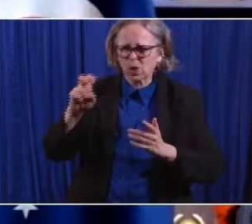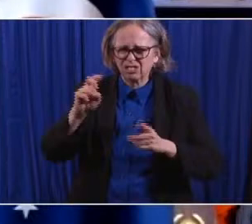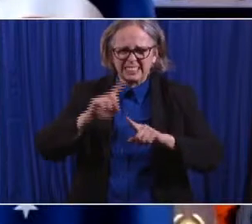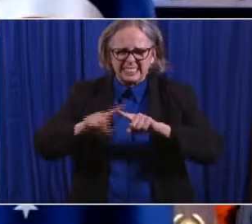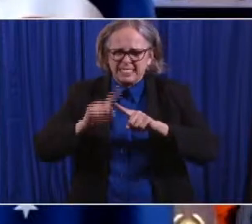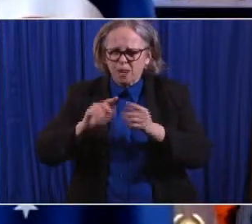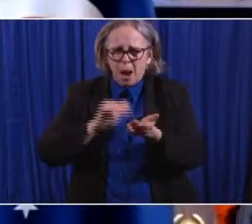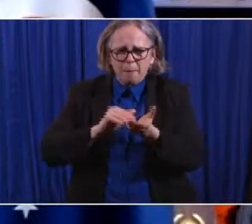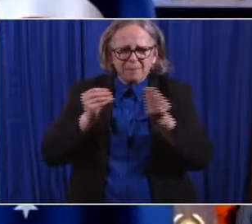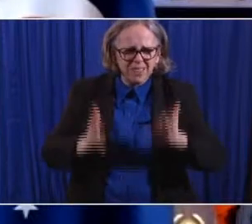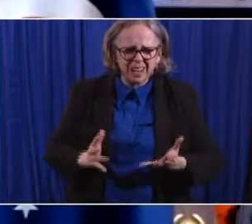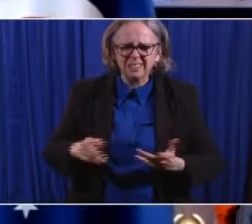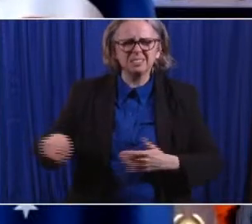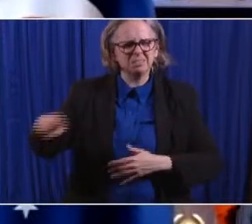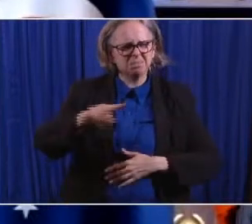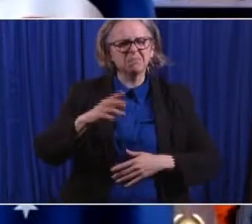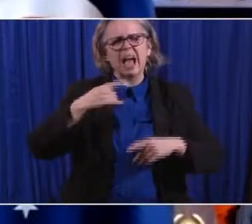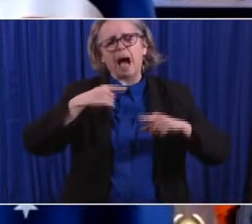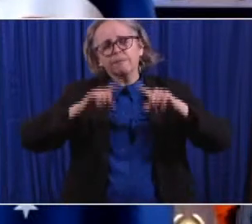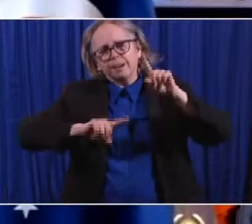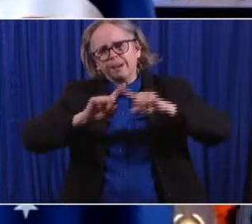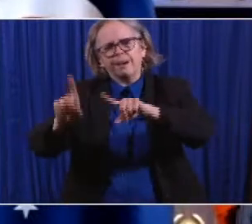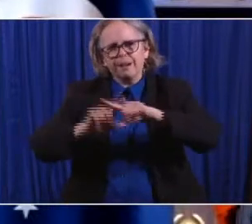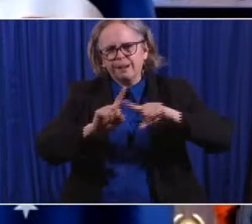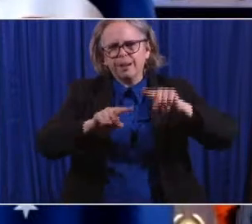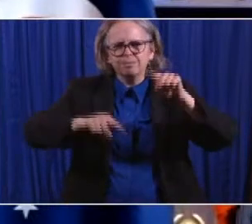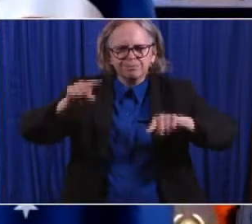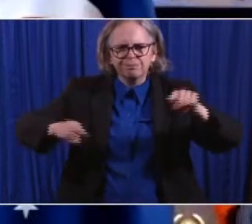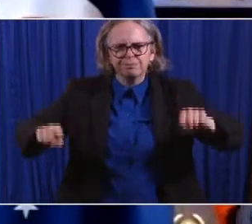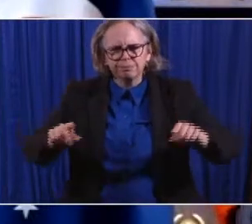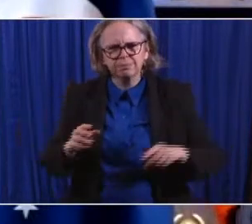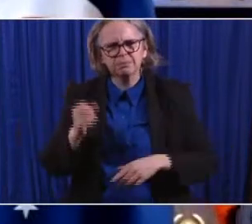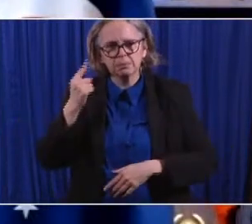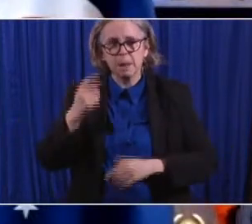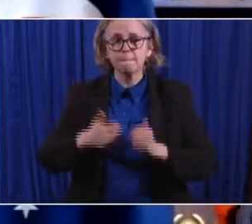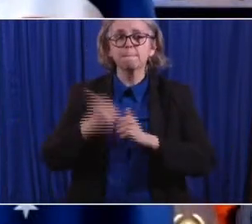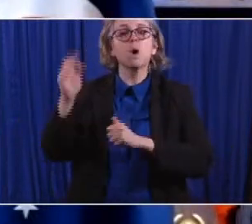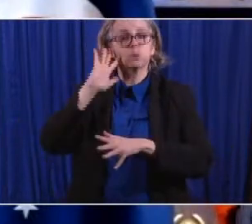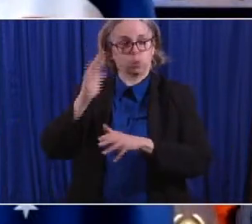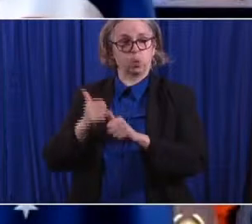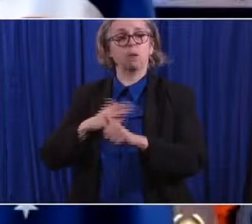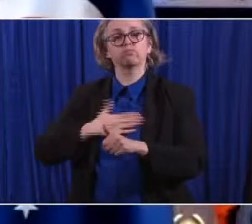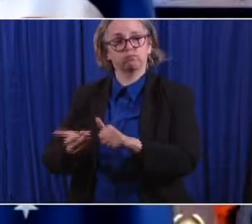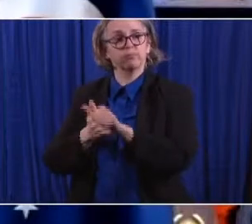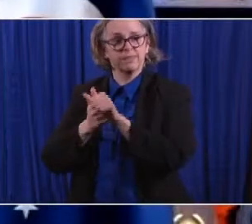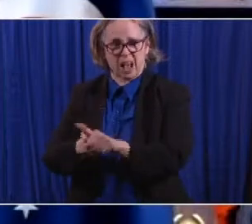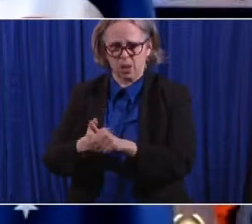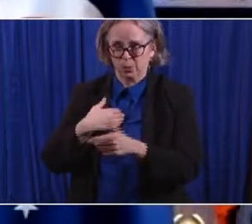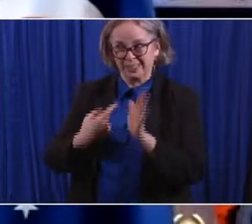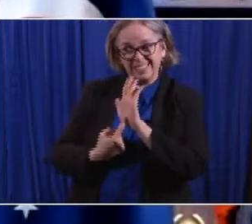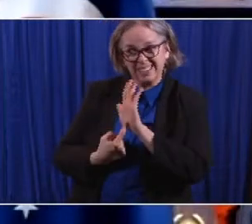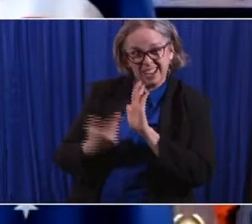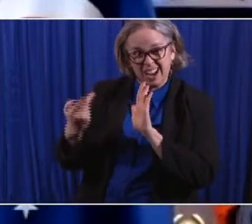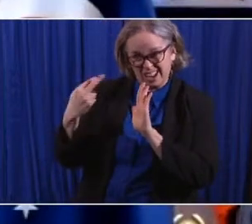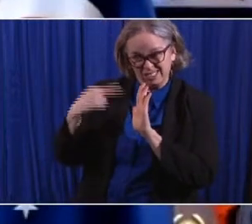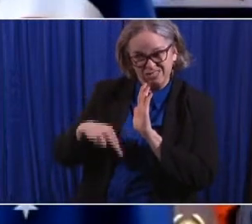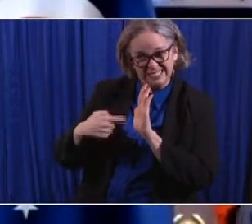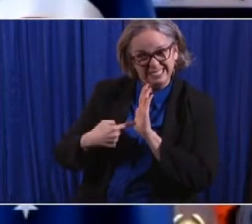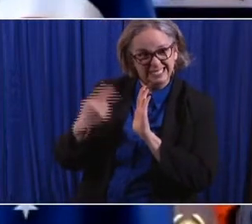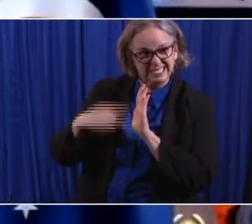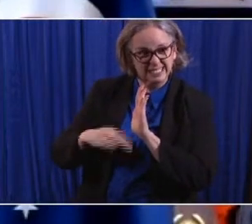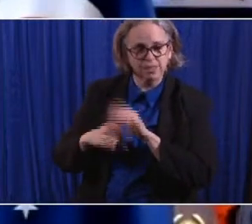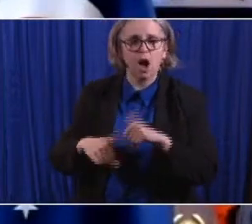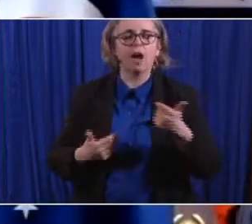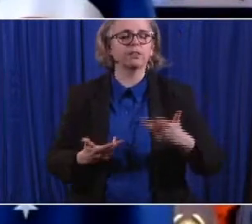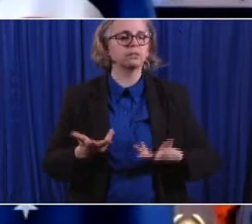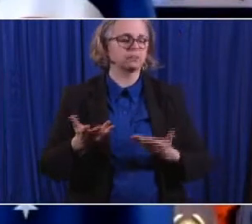going to have some people that won't do it the way we've asked them to and clearly defined how they're supposed to do it. But I ask this question, Joe, when I go to